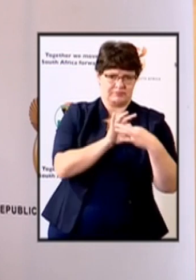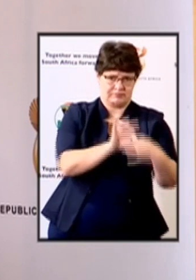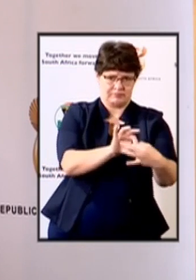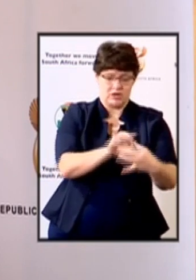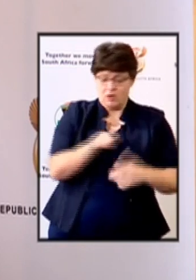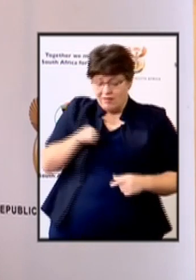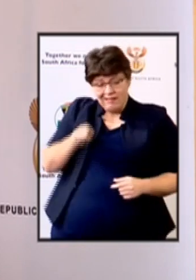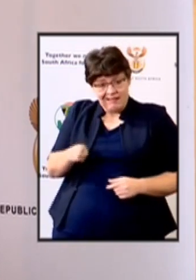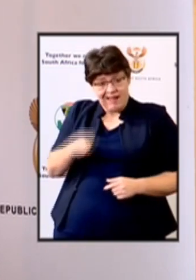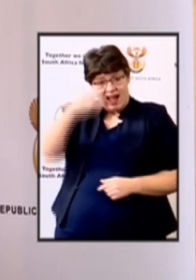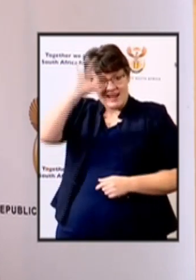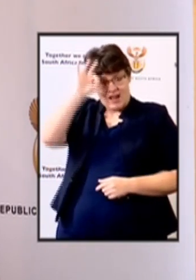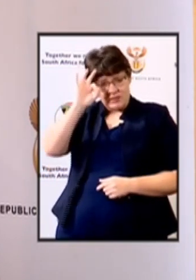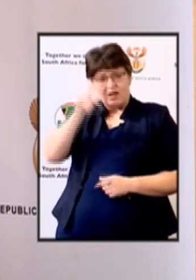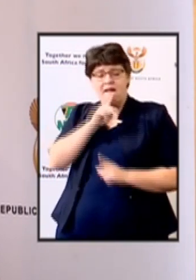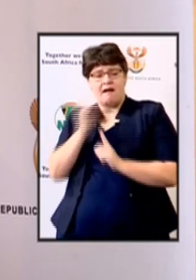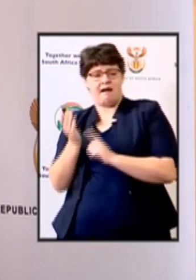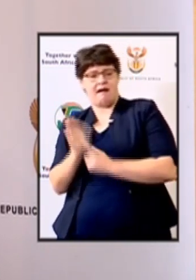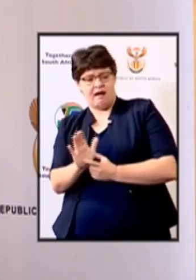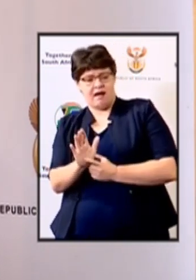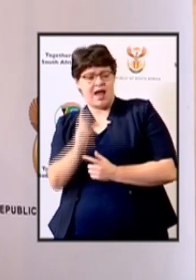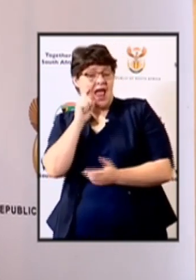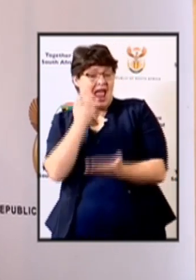manner that is evidence-based